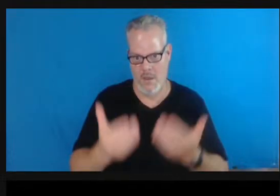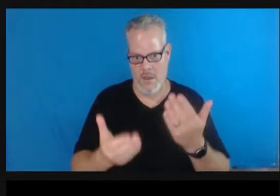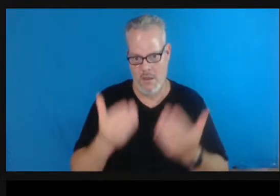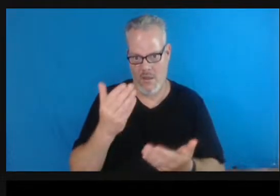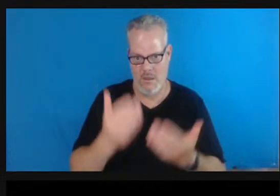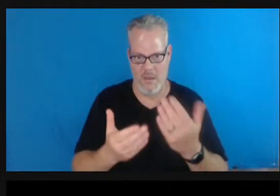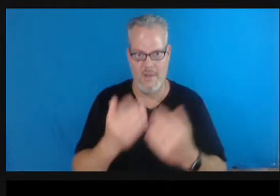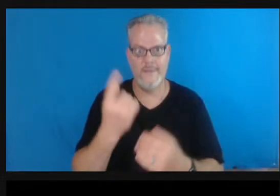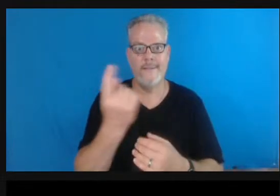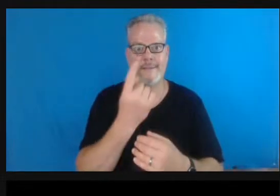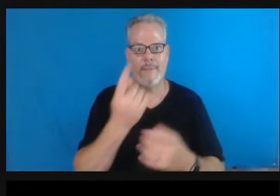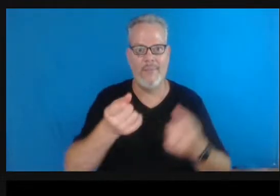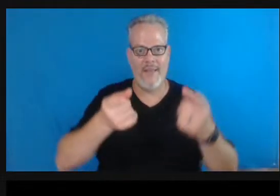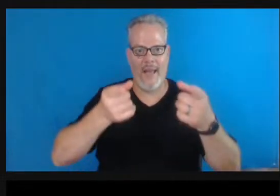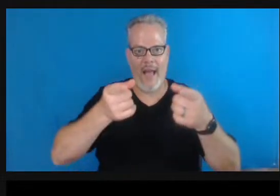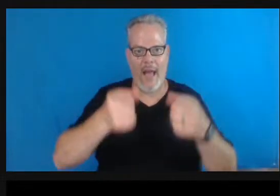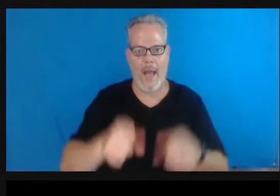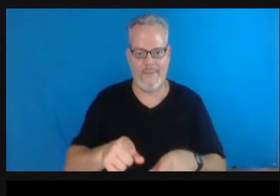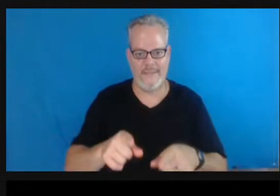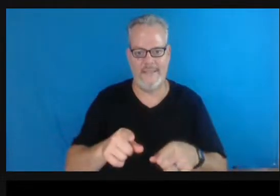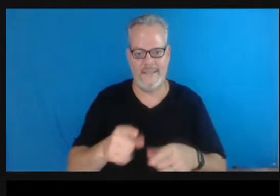something happening with